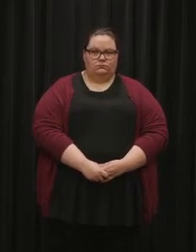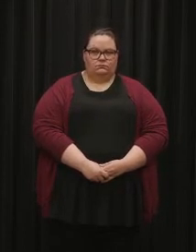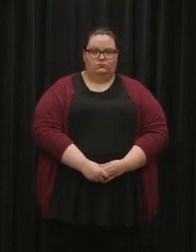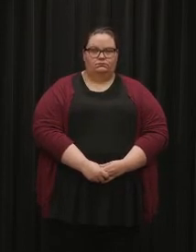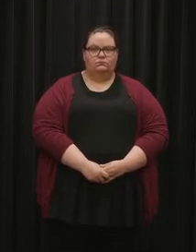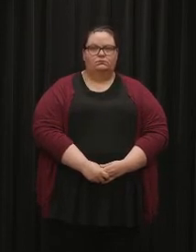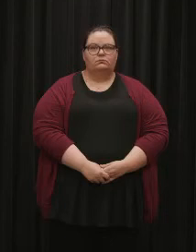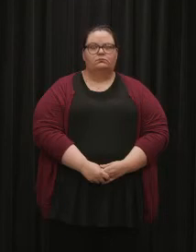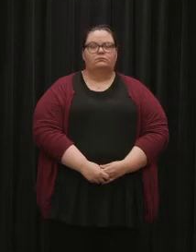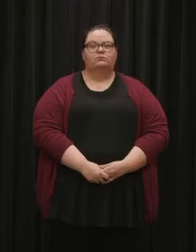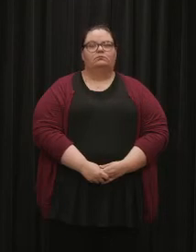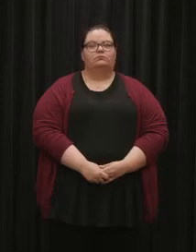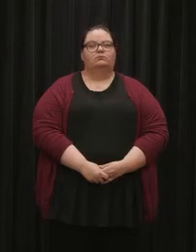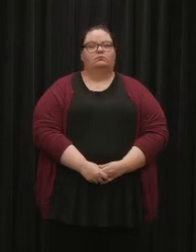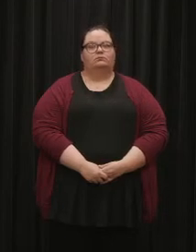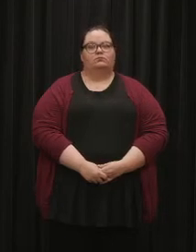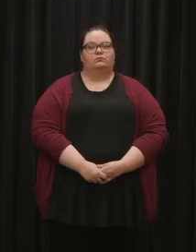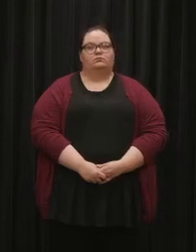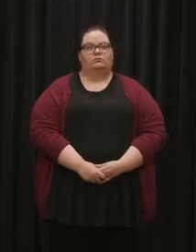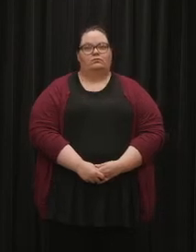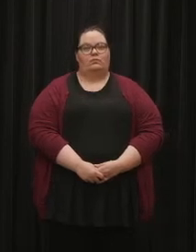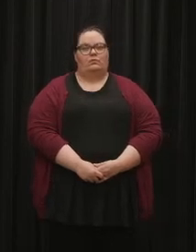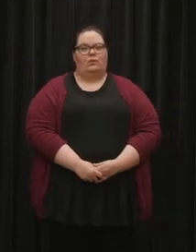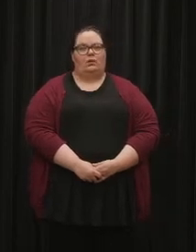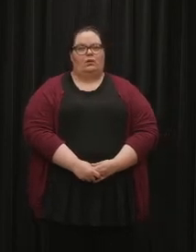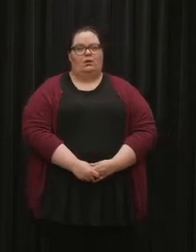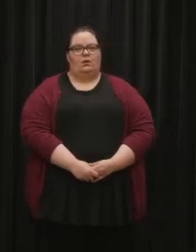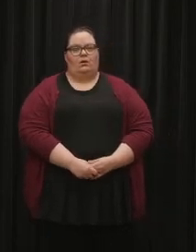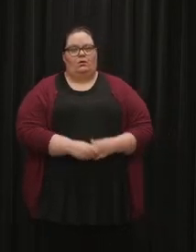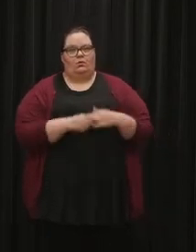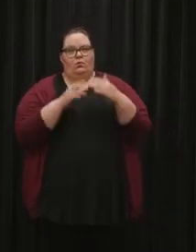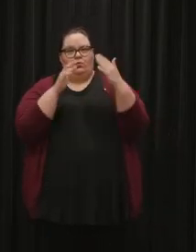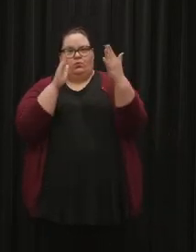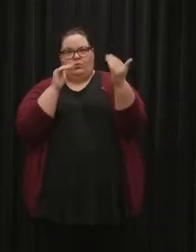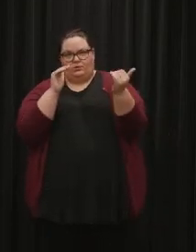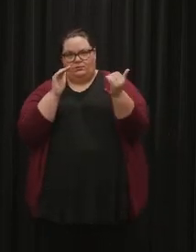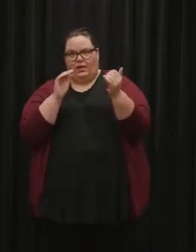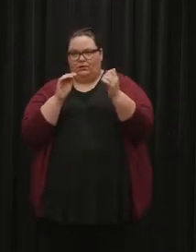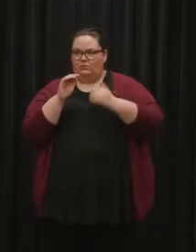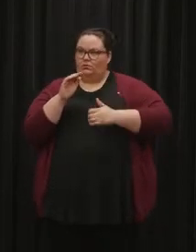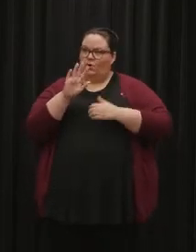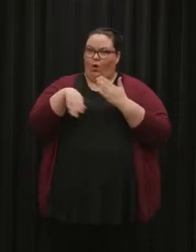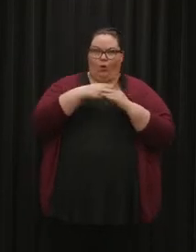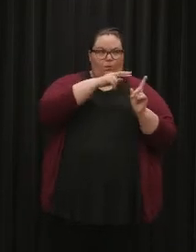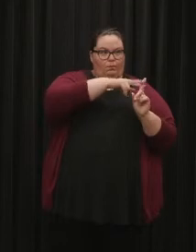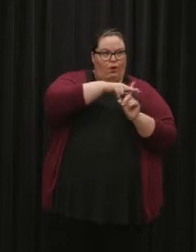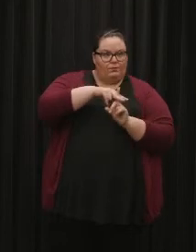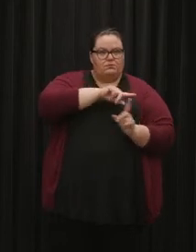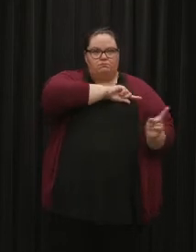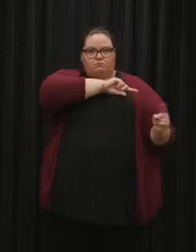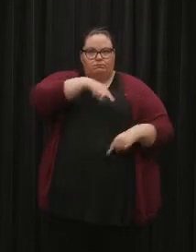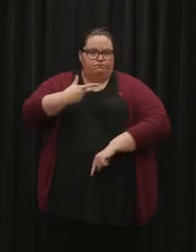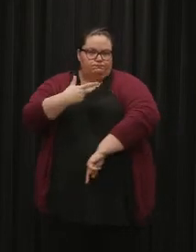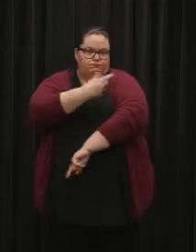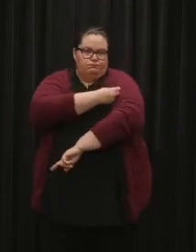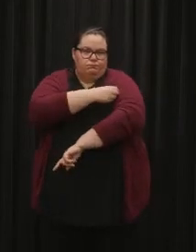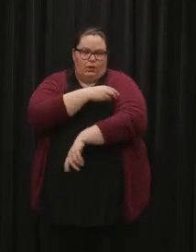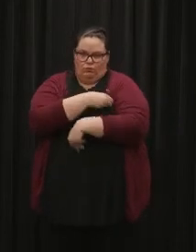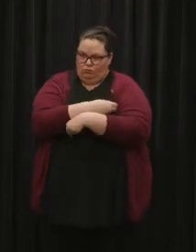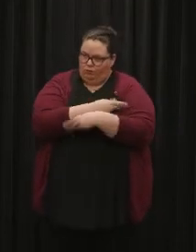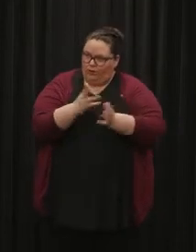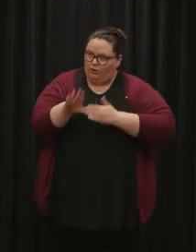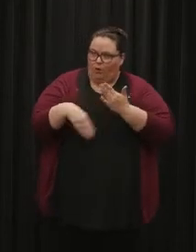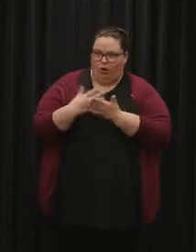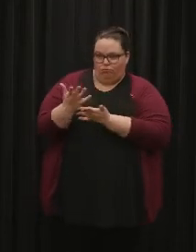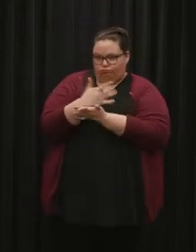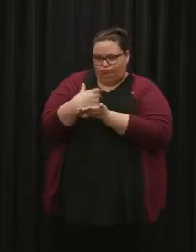the regions of Moncton, Bathurst, and Miramichi. 100% capacity at the clinic this weekend and will deliver all of the available